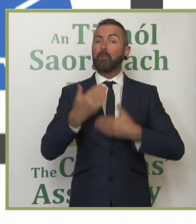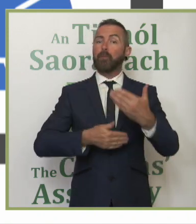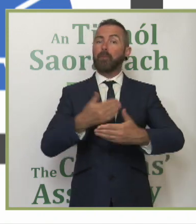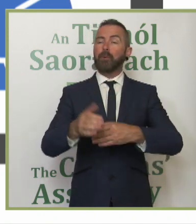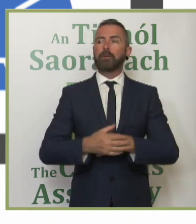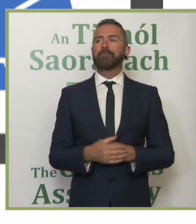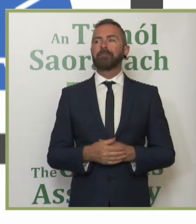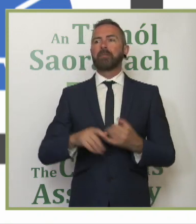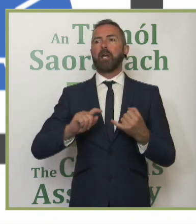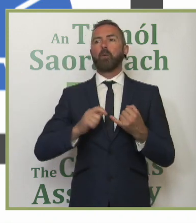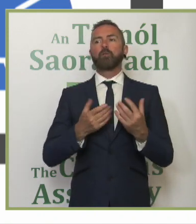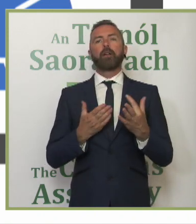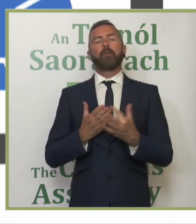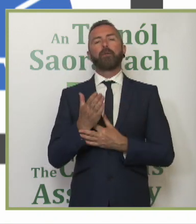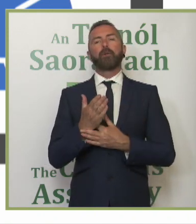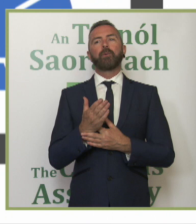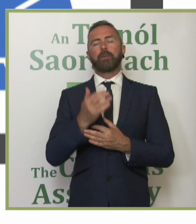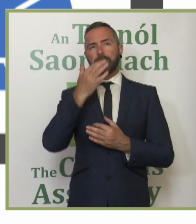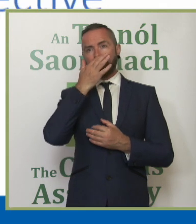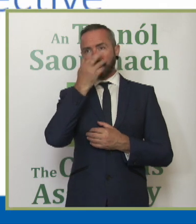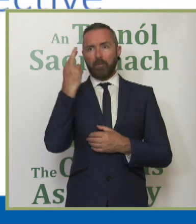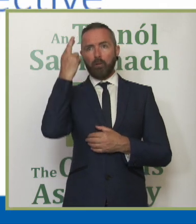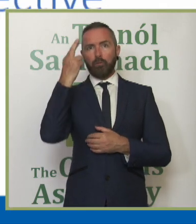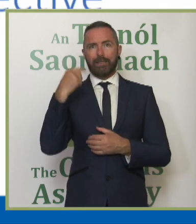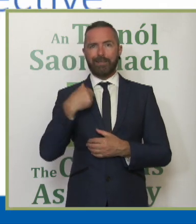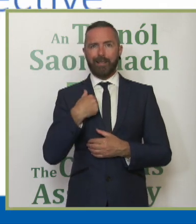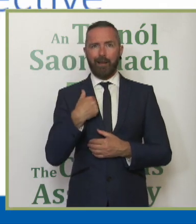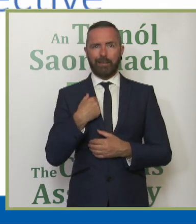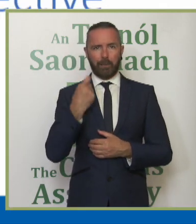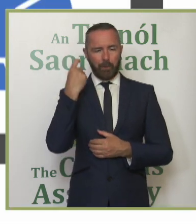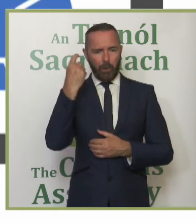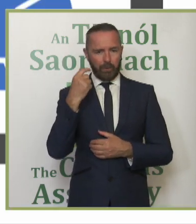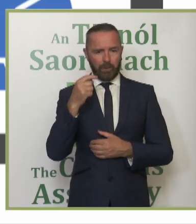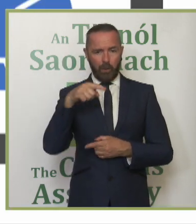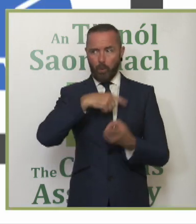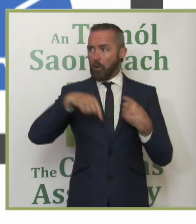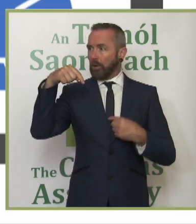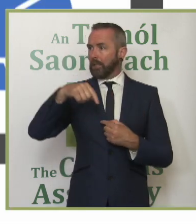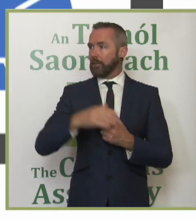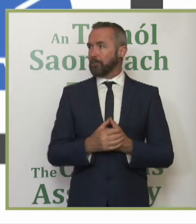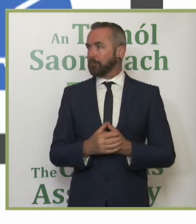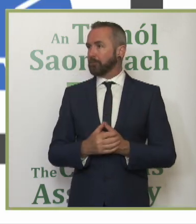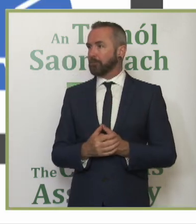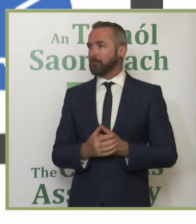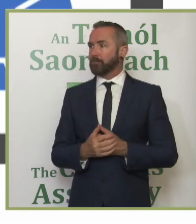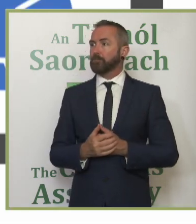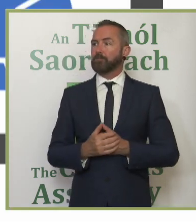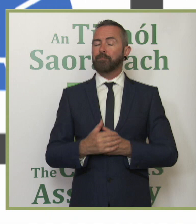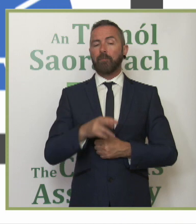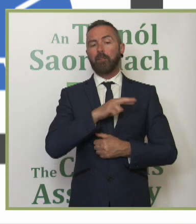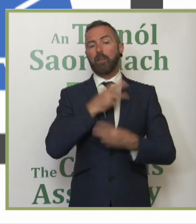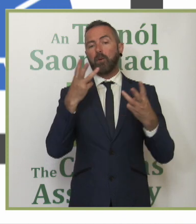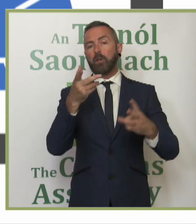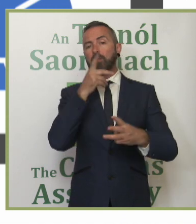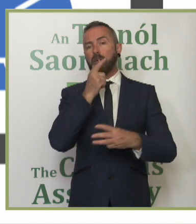get through the reasons, I suppose, we're here. And that is, so I really want to